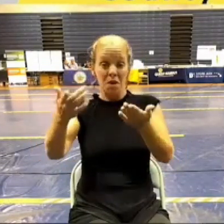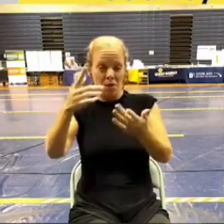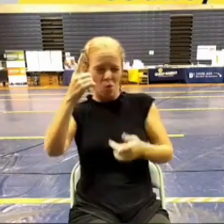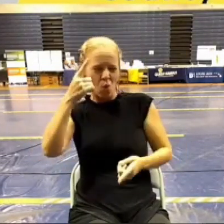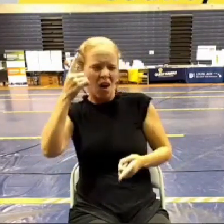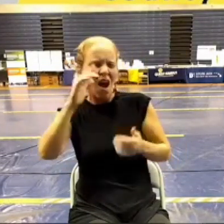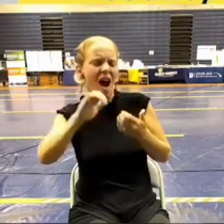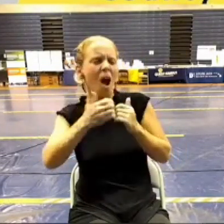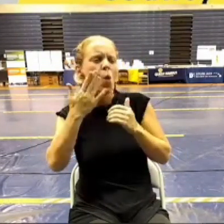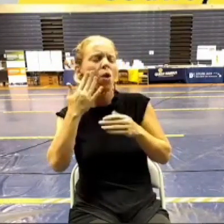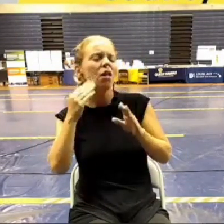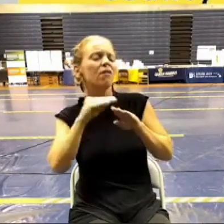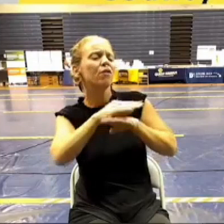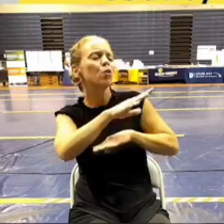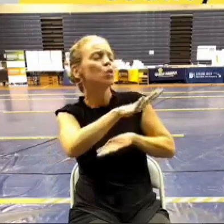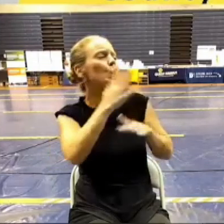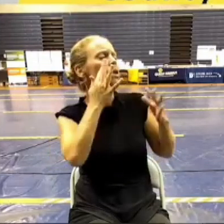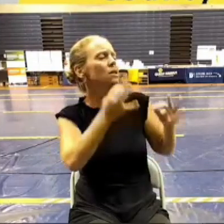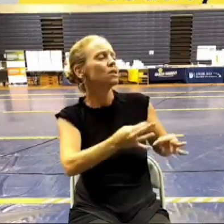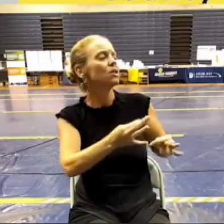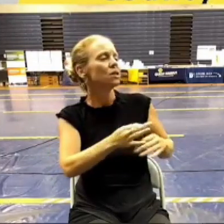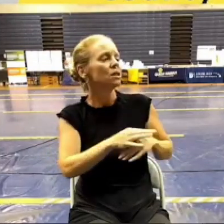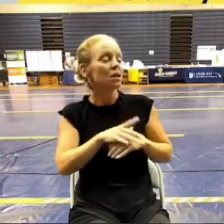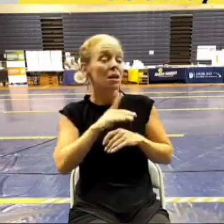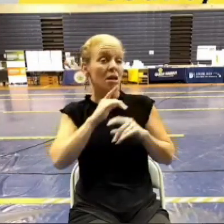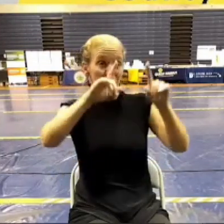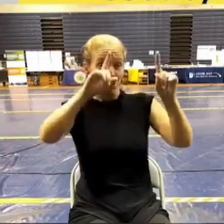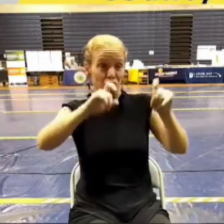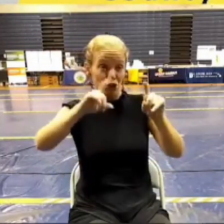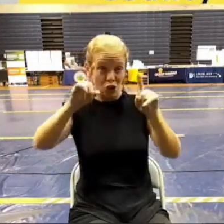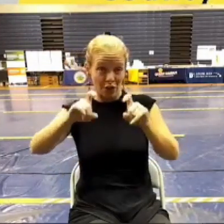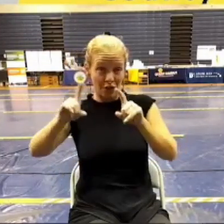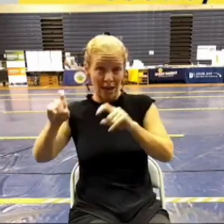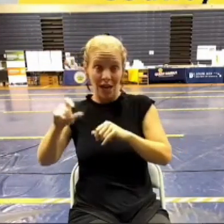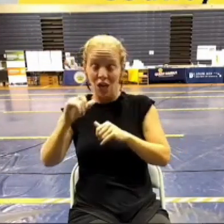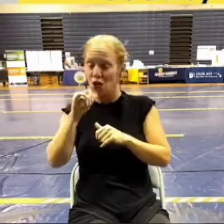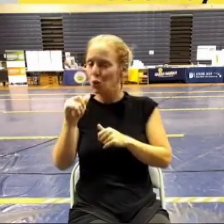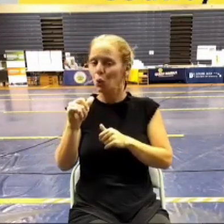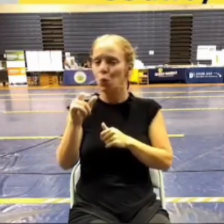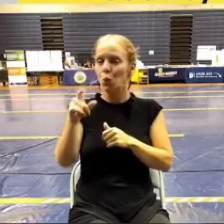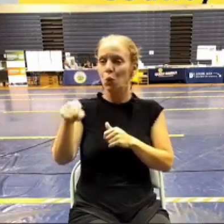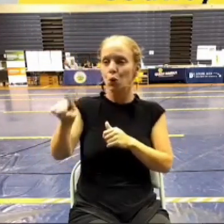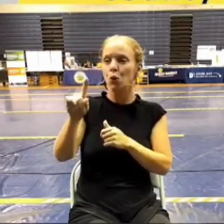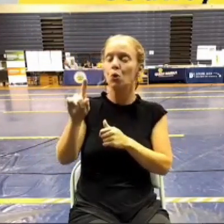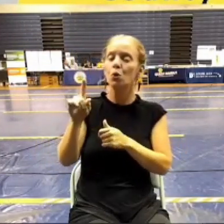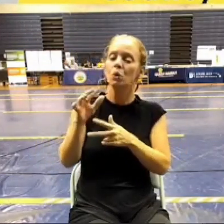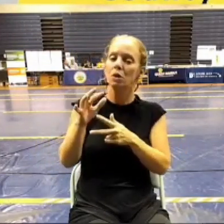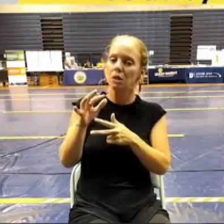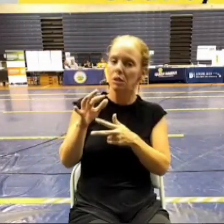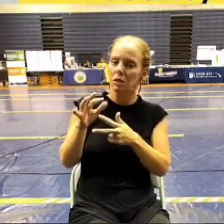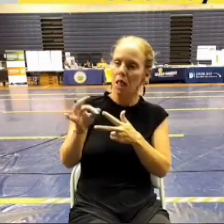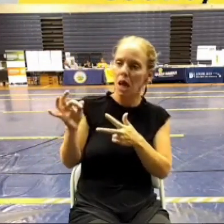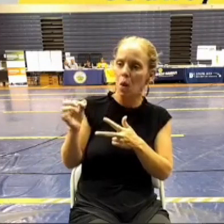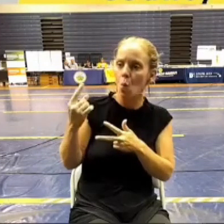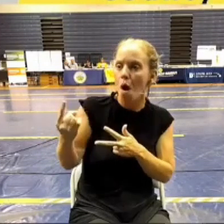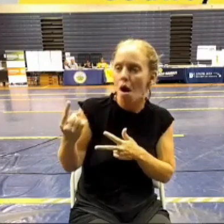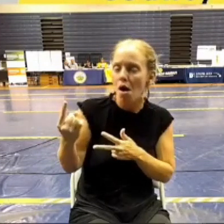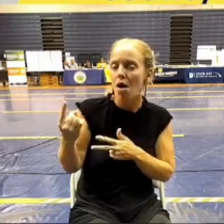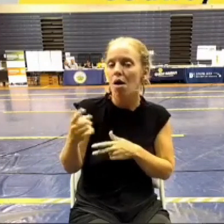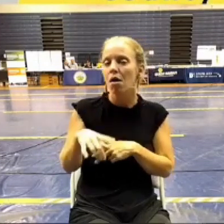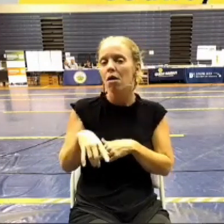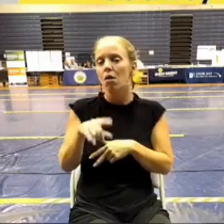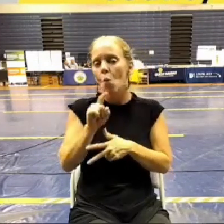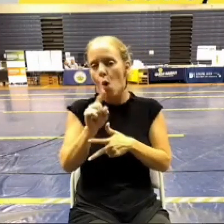a difference? This survey is not going to be you select site one, site two, or site three.